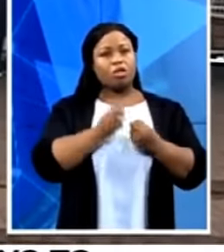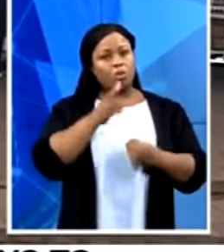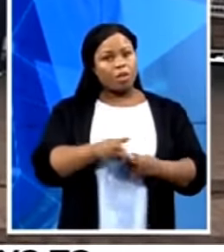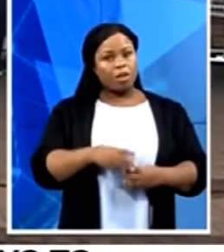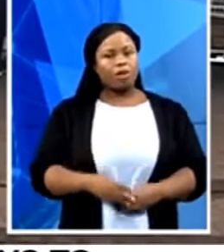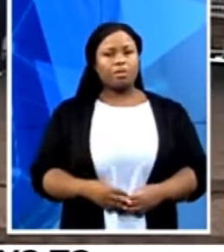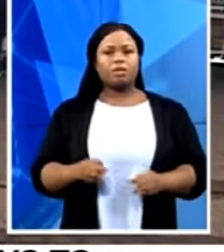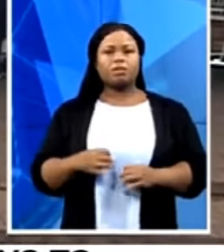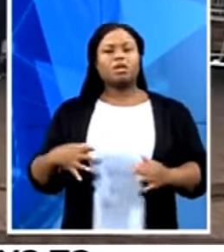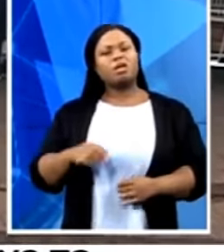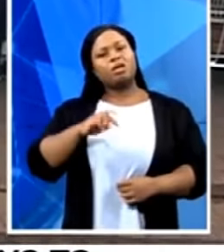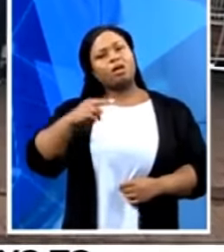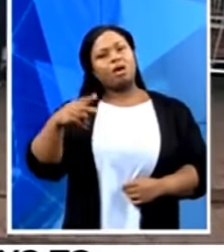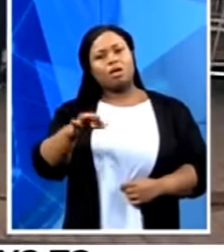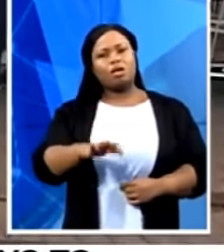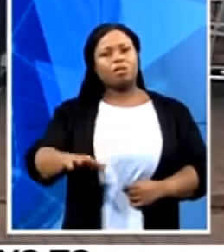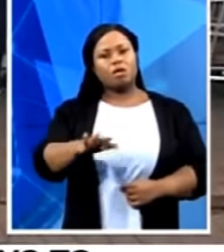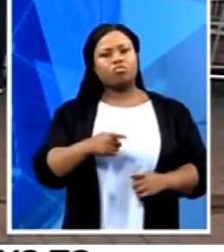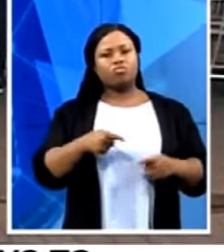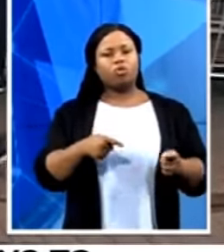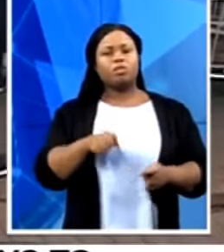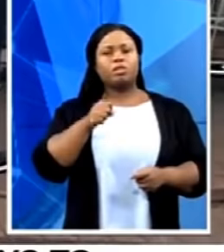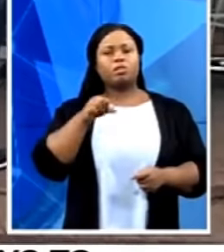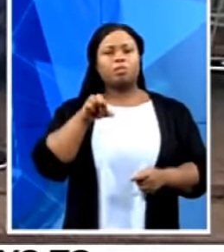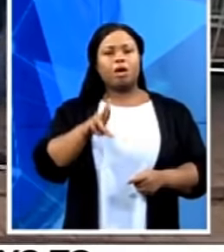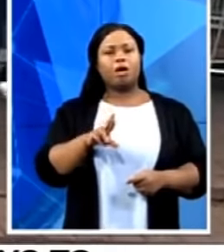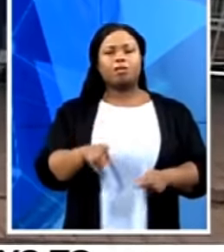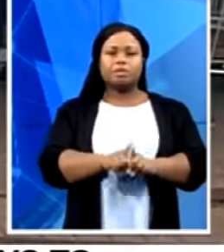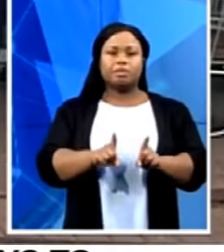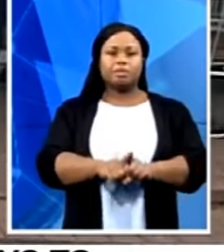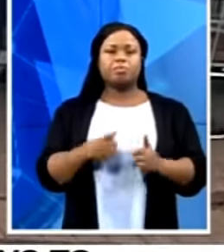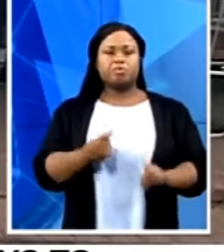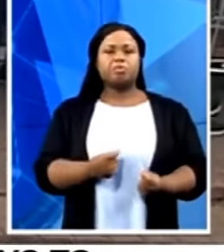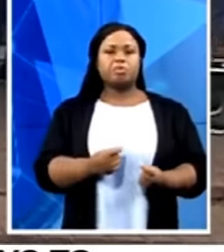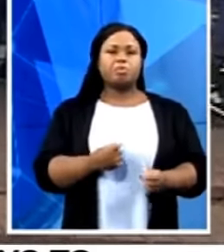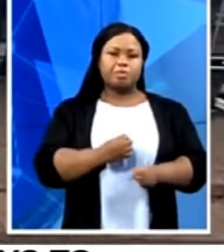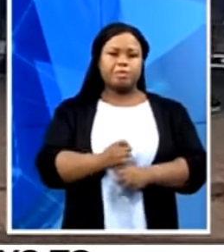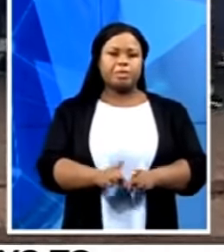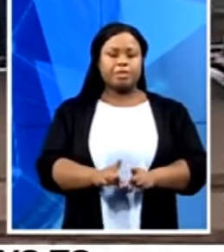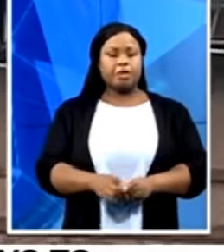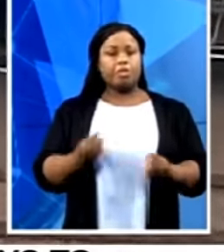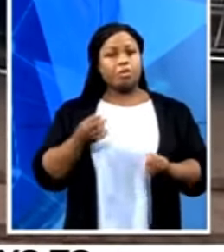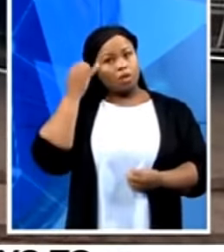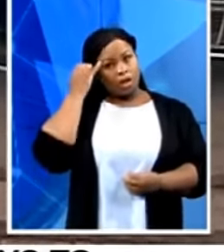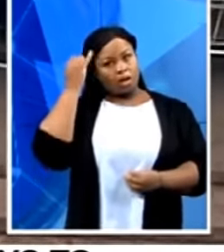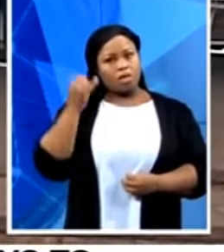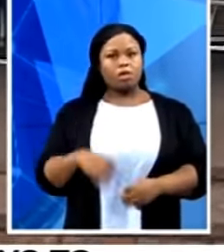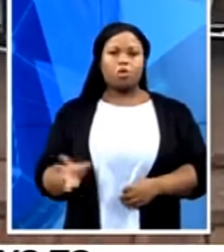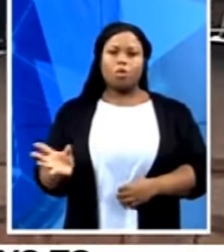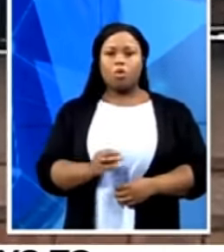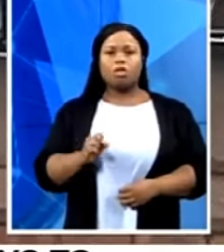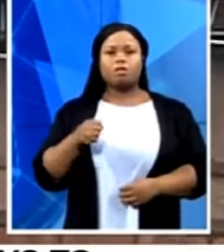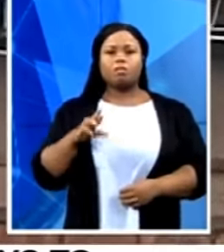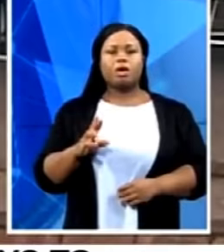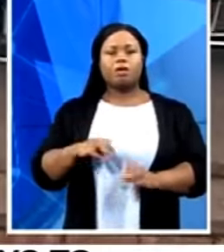spas are also joining the initiative. So it's a great new idea that all the spas will be getting involved with. Okay. And can you just show us